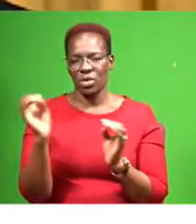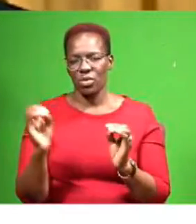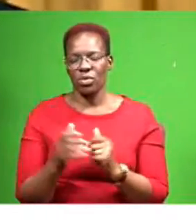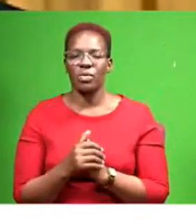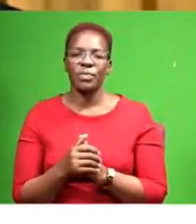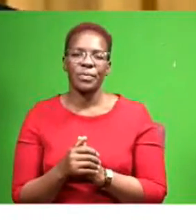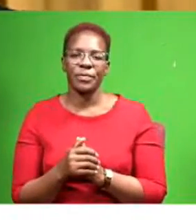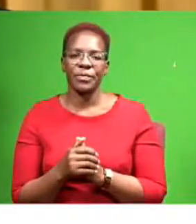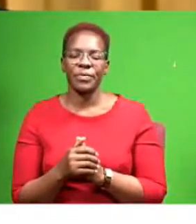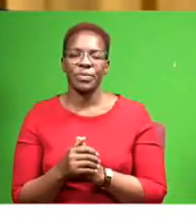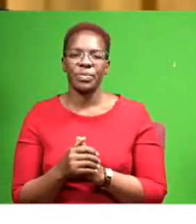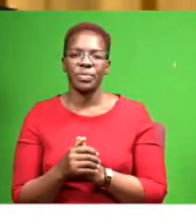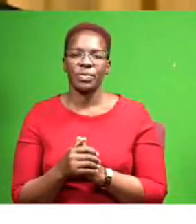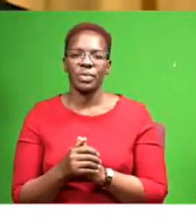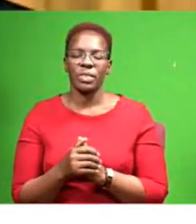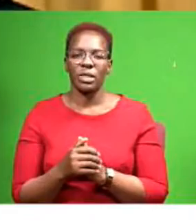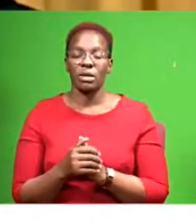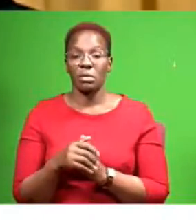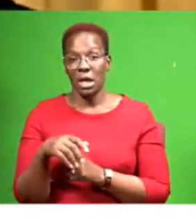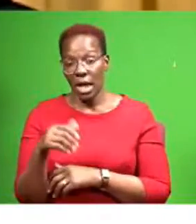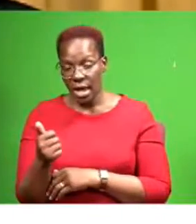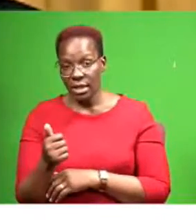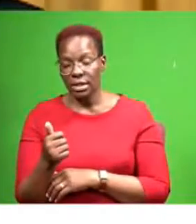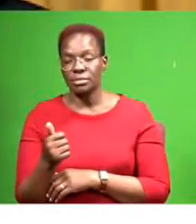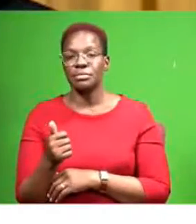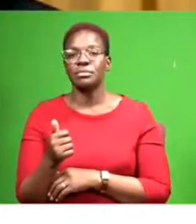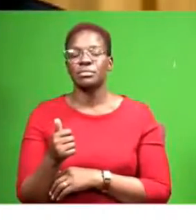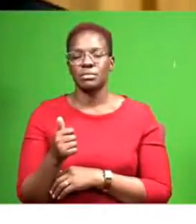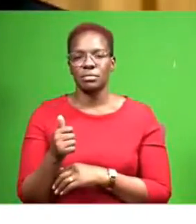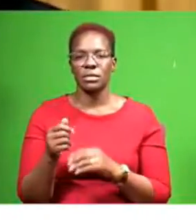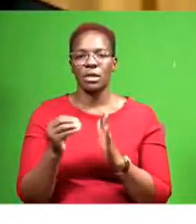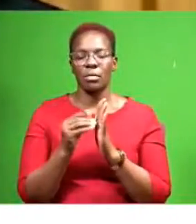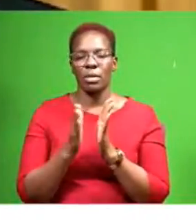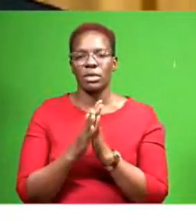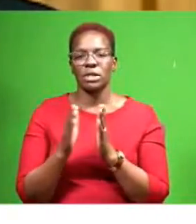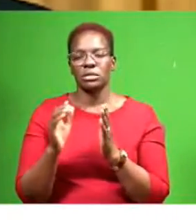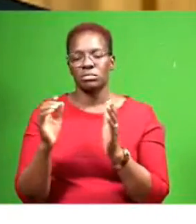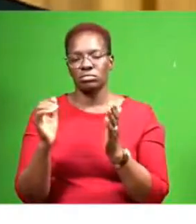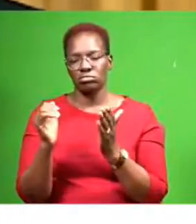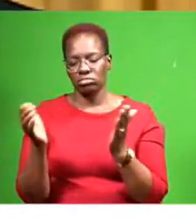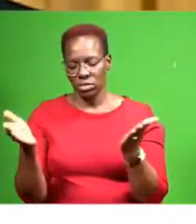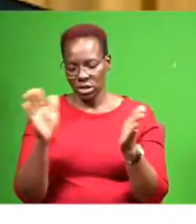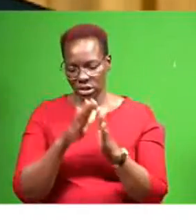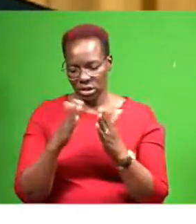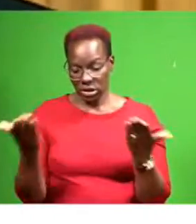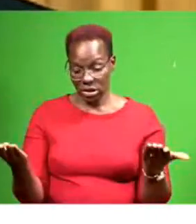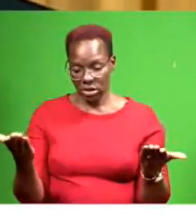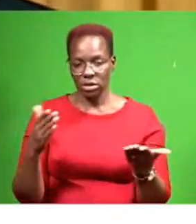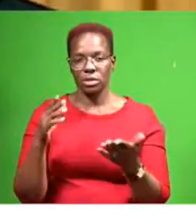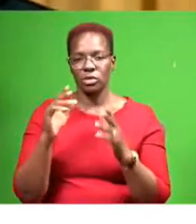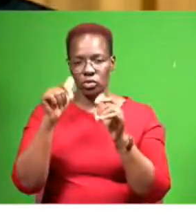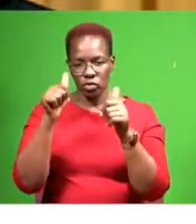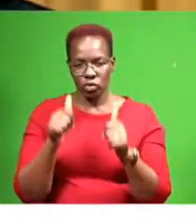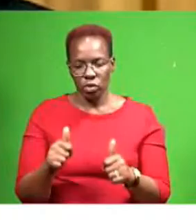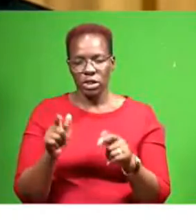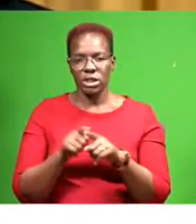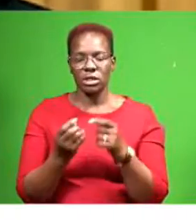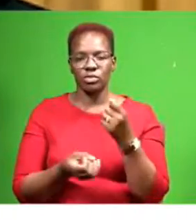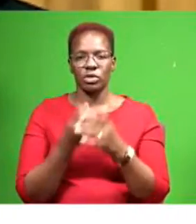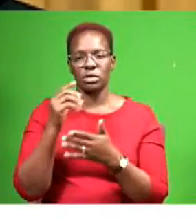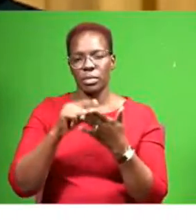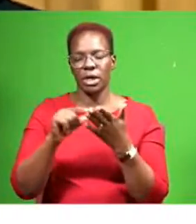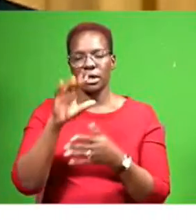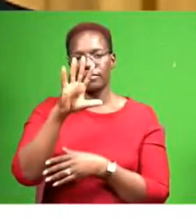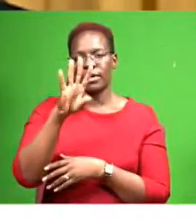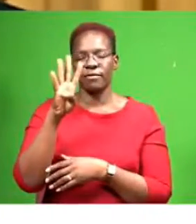One of the terms of reference of the BBI Steering Committee published in Gazette Notice number 264 as 1B and reproduced at paragraph